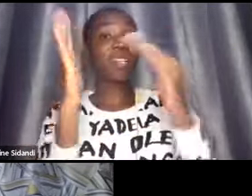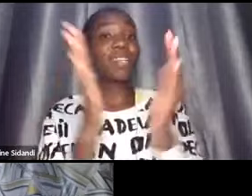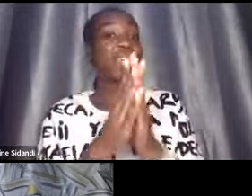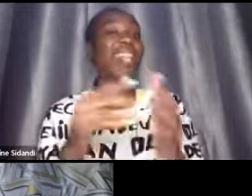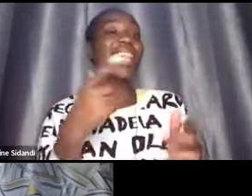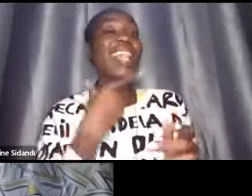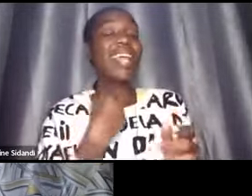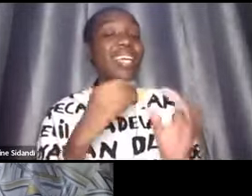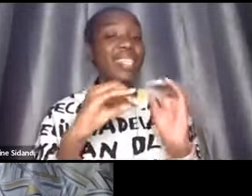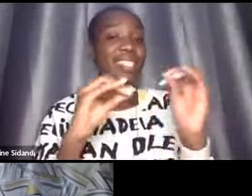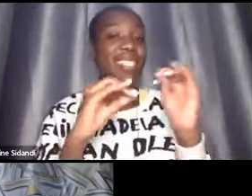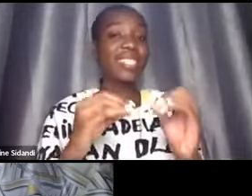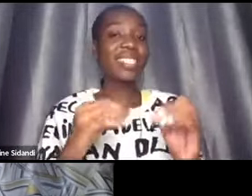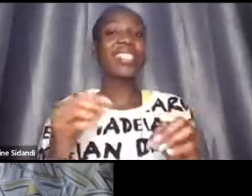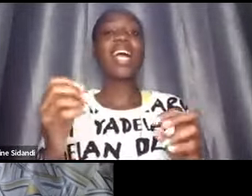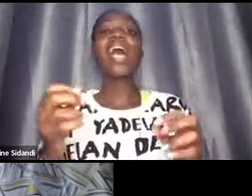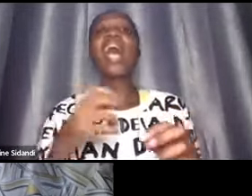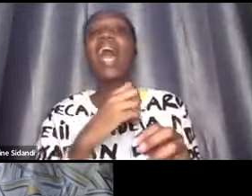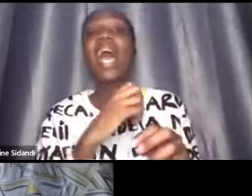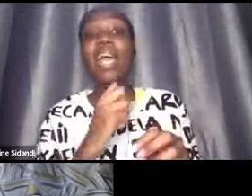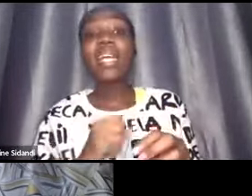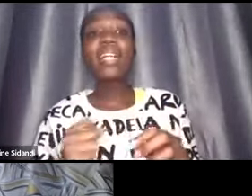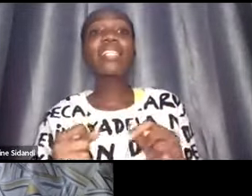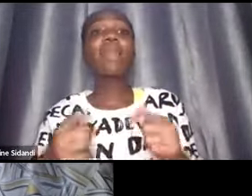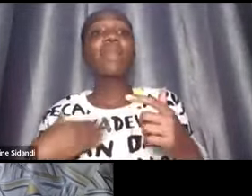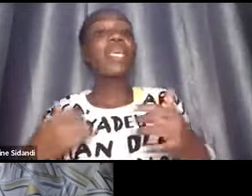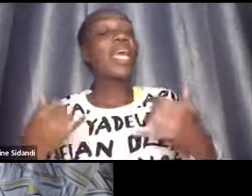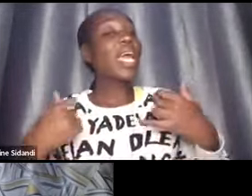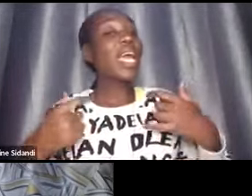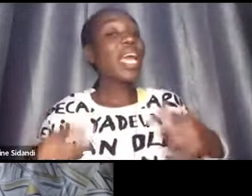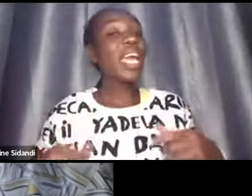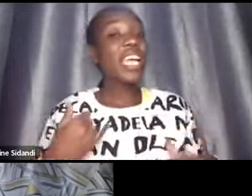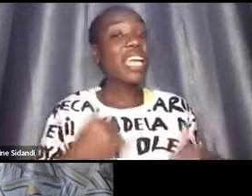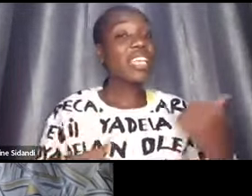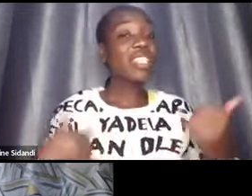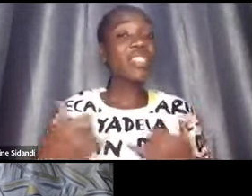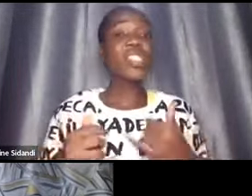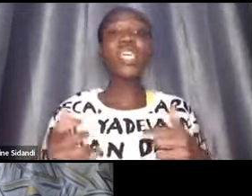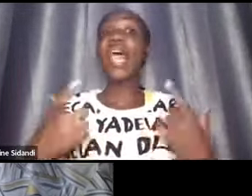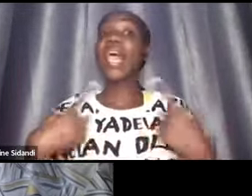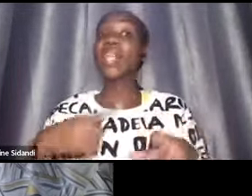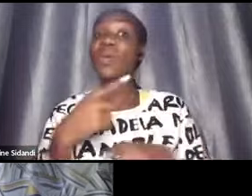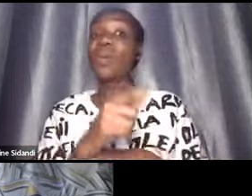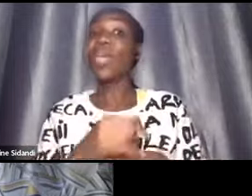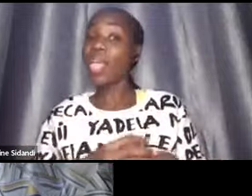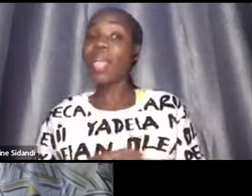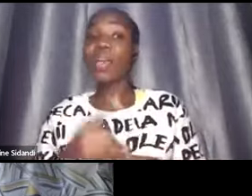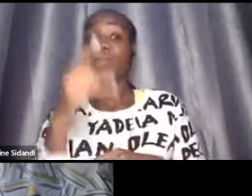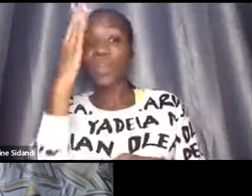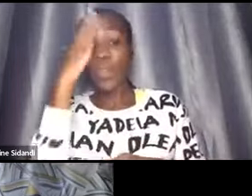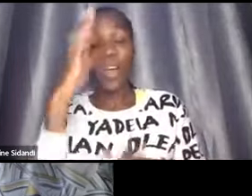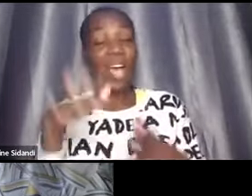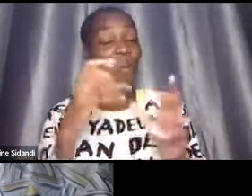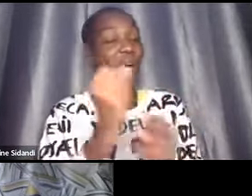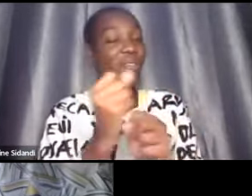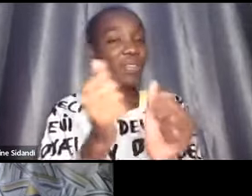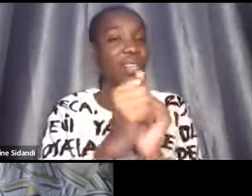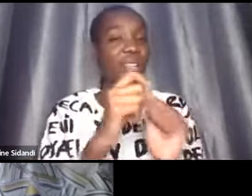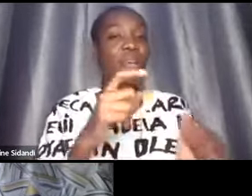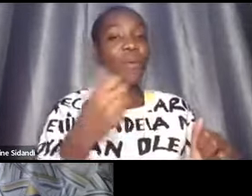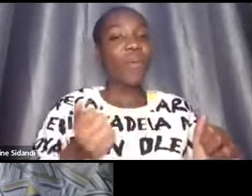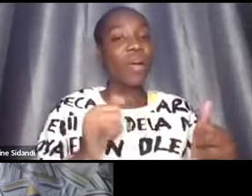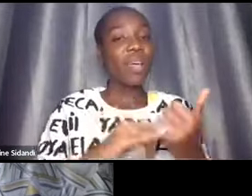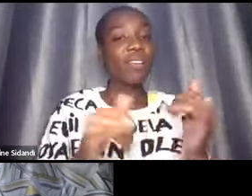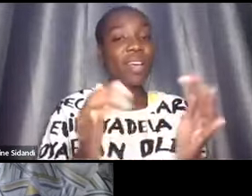resolve conflict. I enjoy every time I leave you, I get you out of this place knowing very well how you deal with your wife or husband and your children and live a